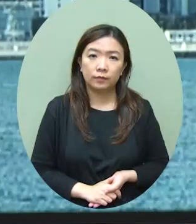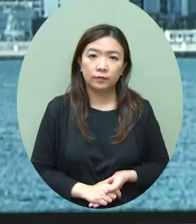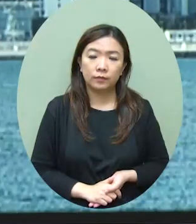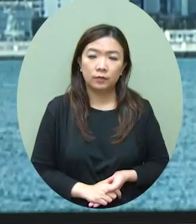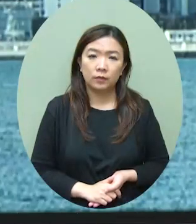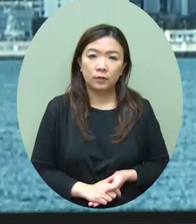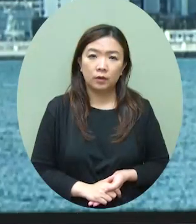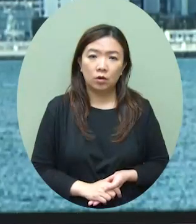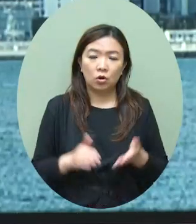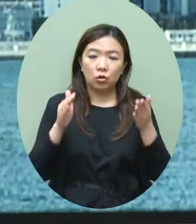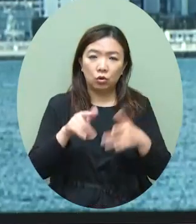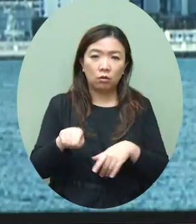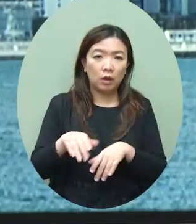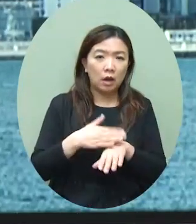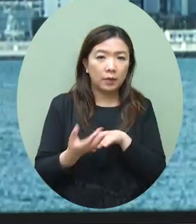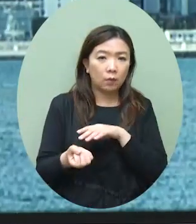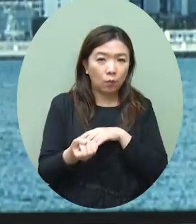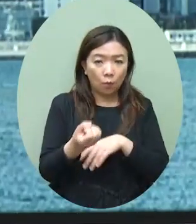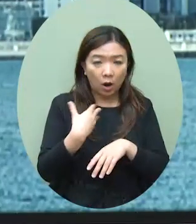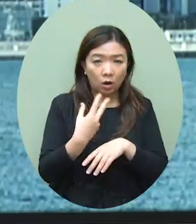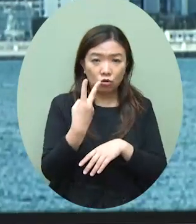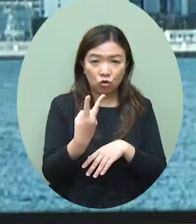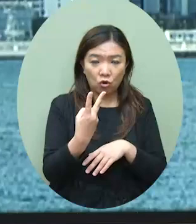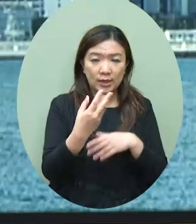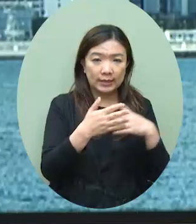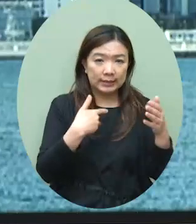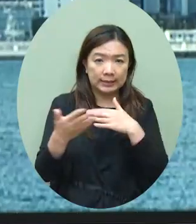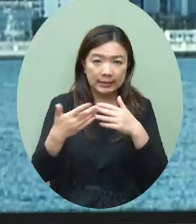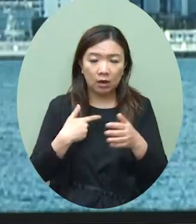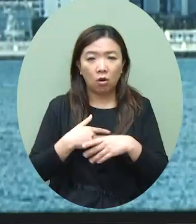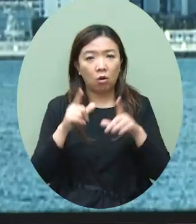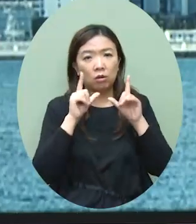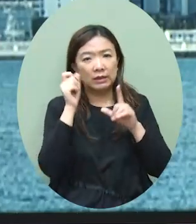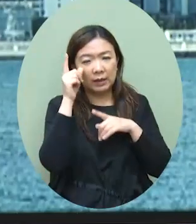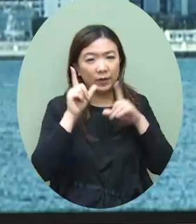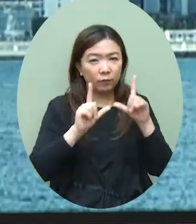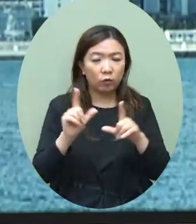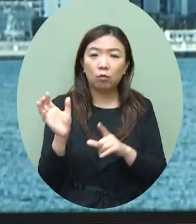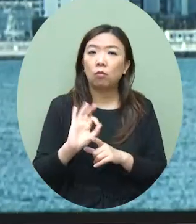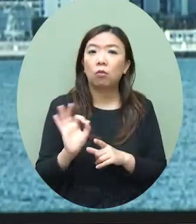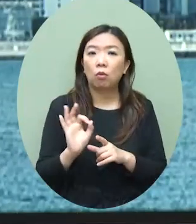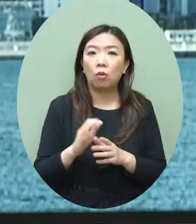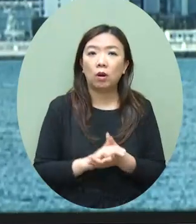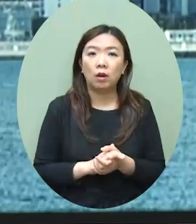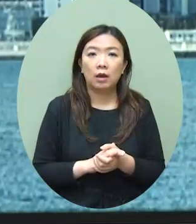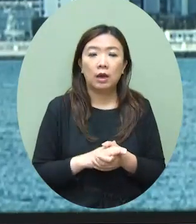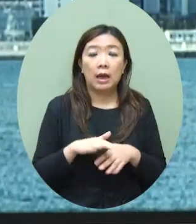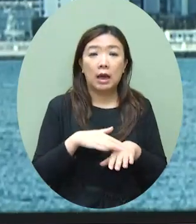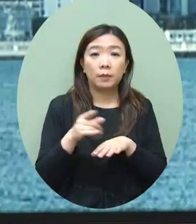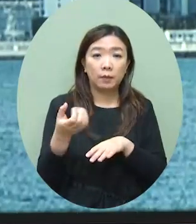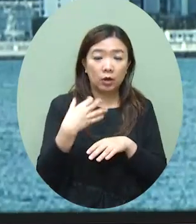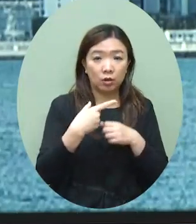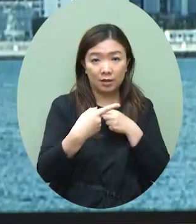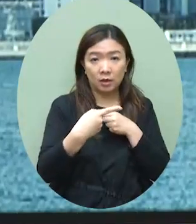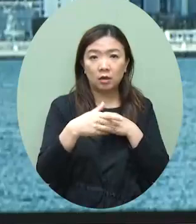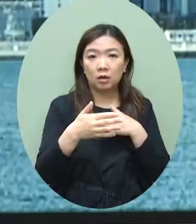quoted, because the first incident is an award event which was organized by a private organization. If